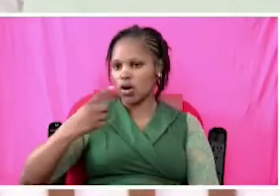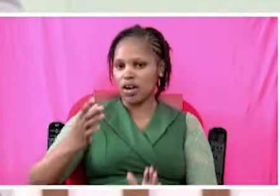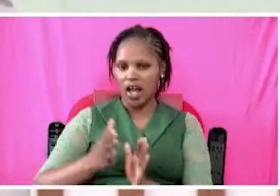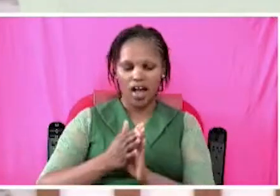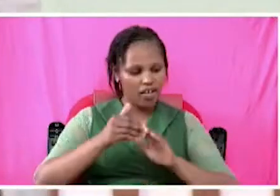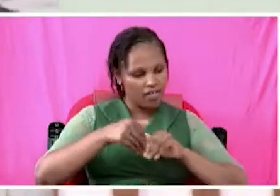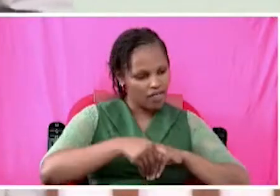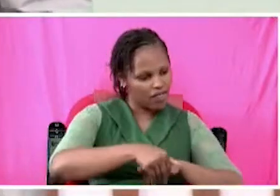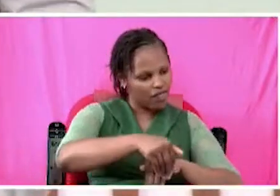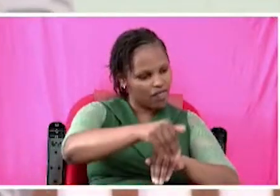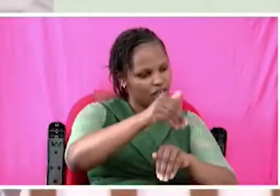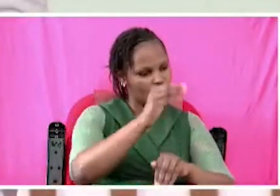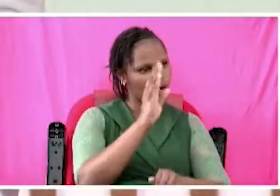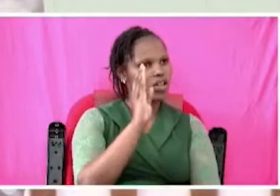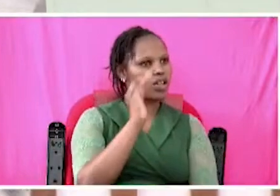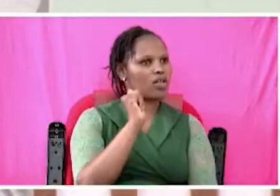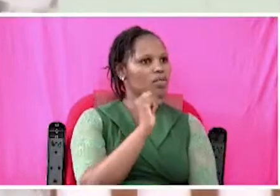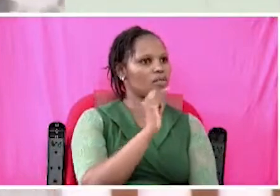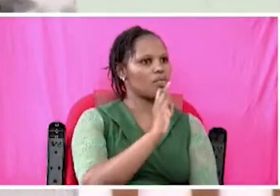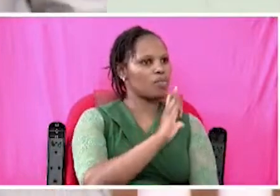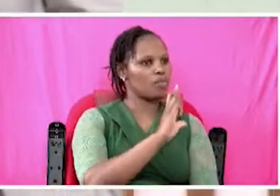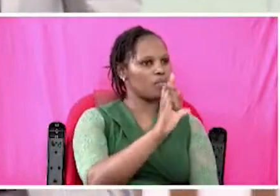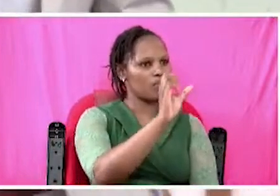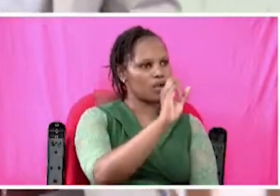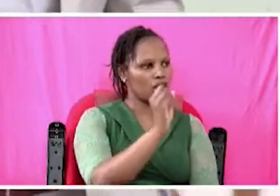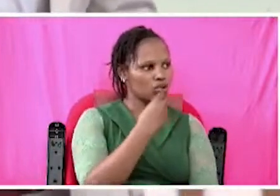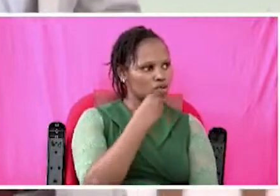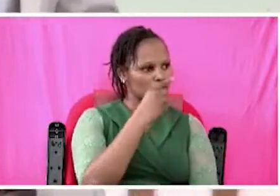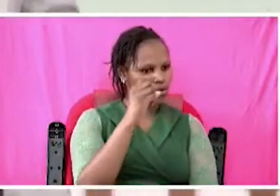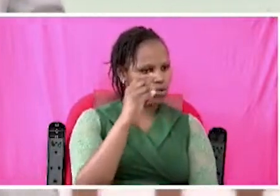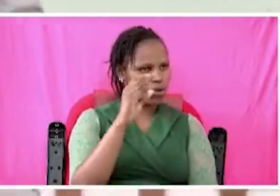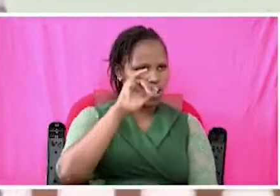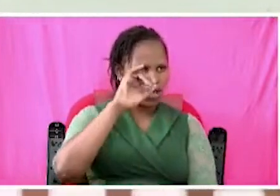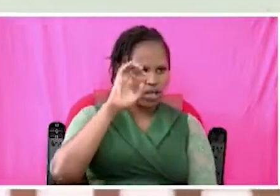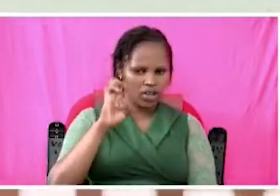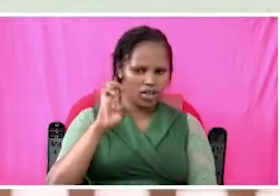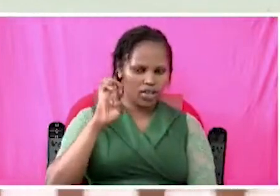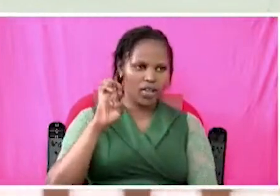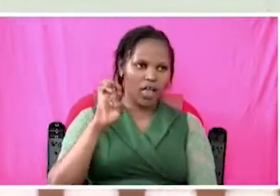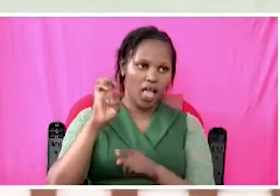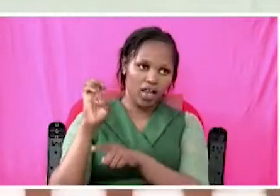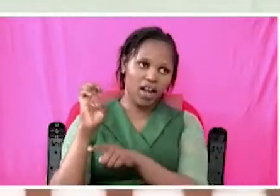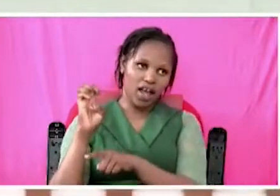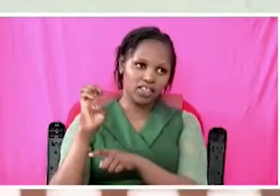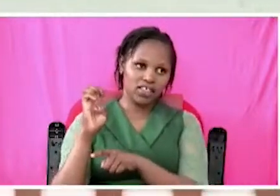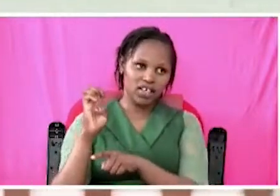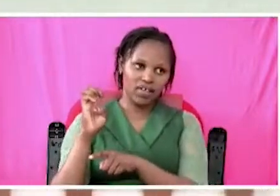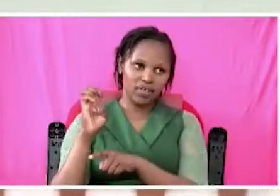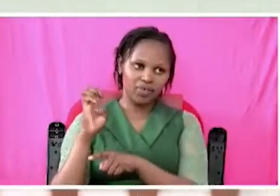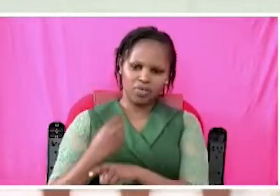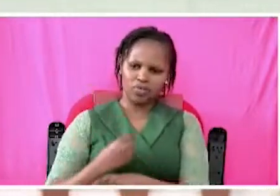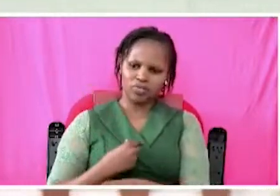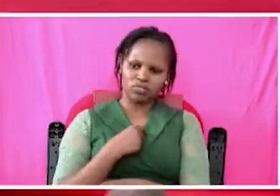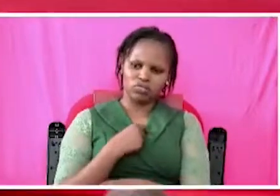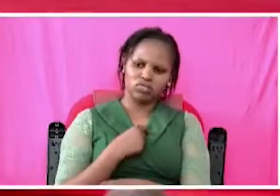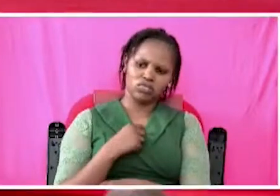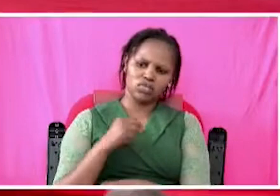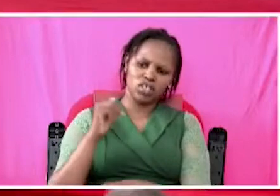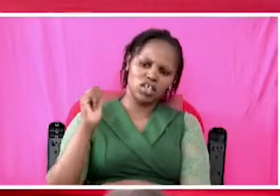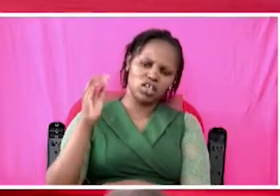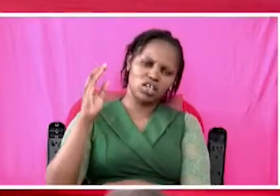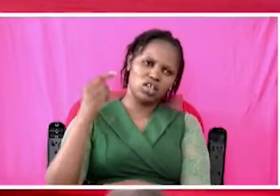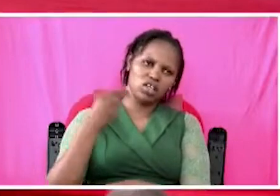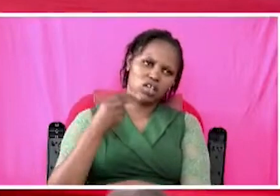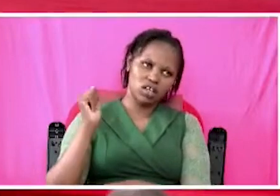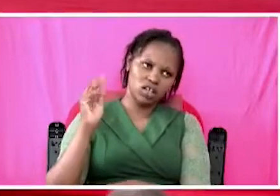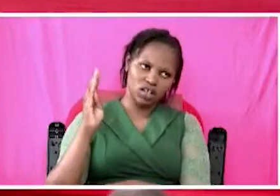the Baals. So Elijah faces Ahab squarely. He tells him, while you are looking at